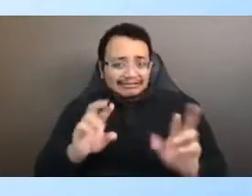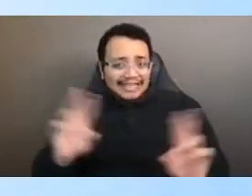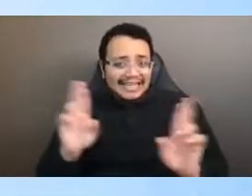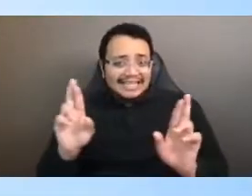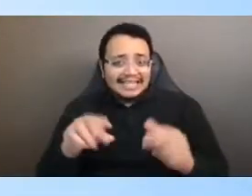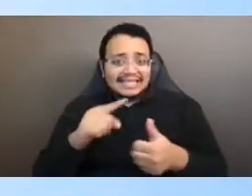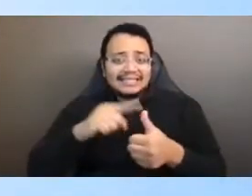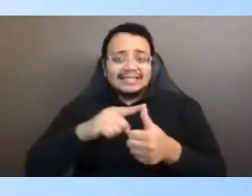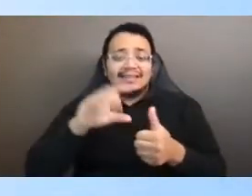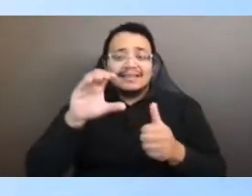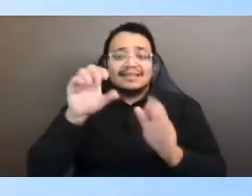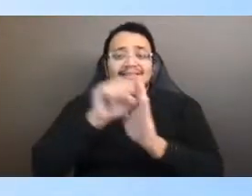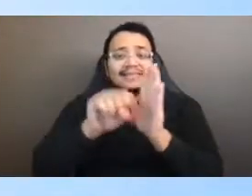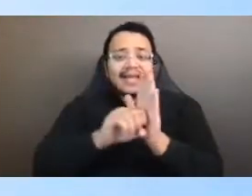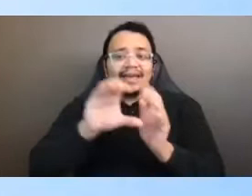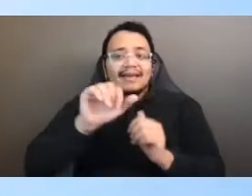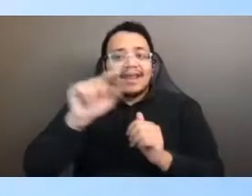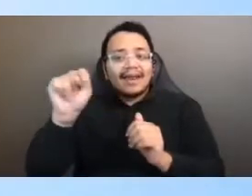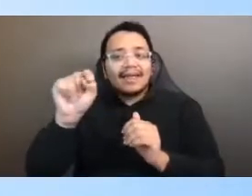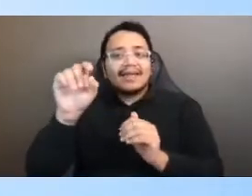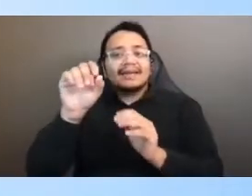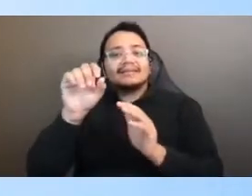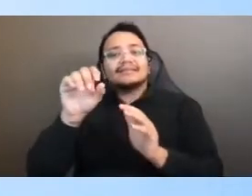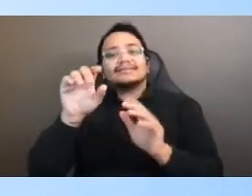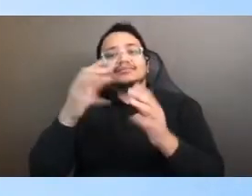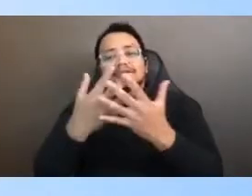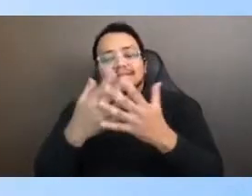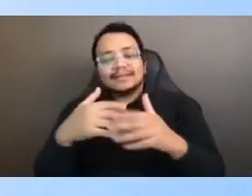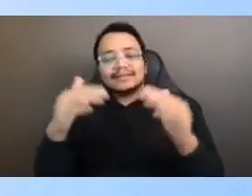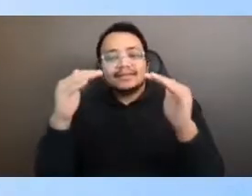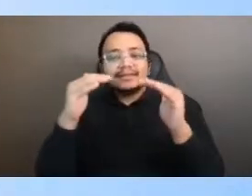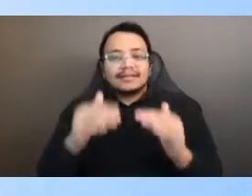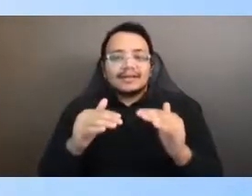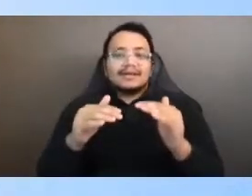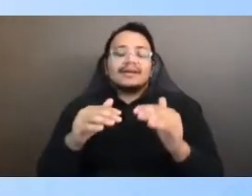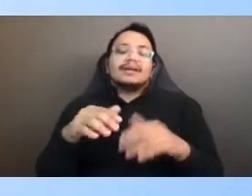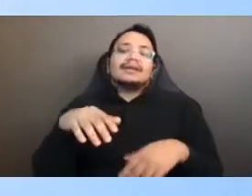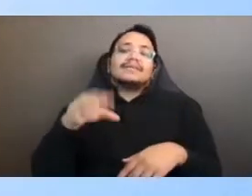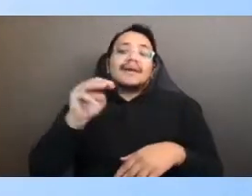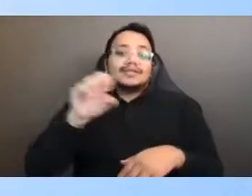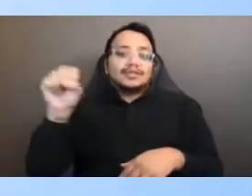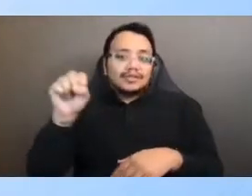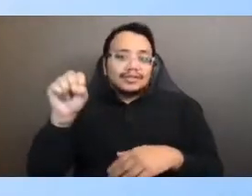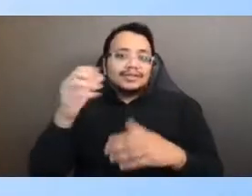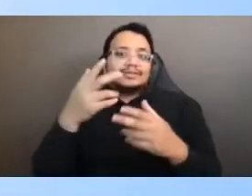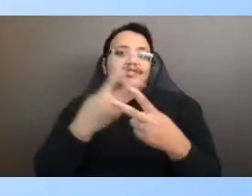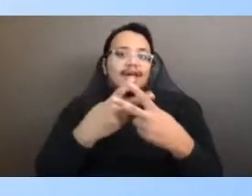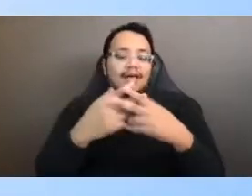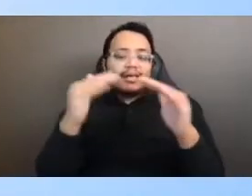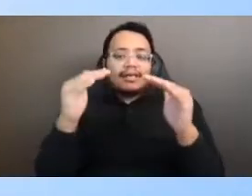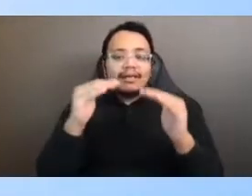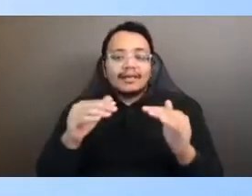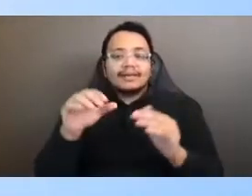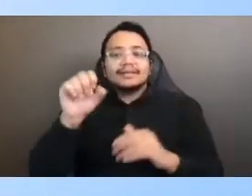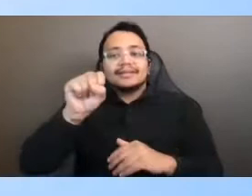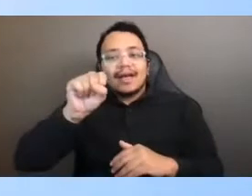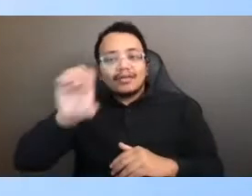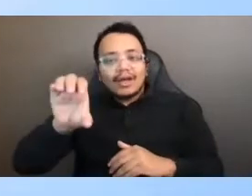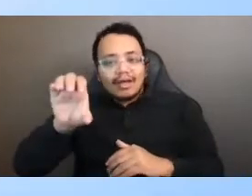have Connecticut Department of Corrections. We have MSO Jail in Massachusetts. We have South Carolina Department of Corrections,